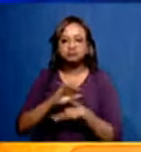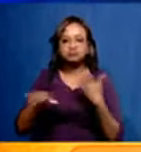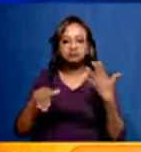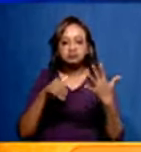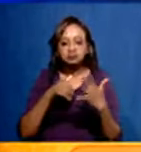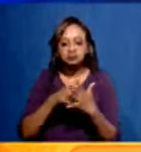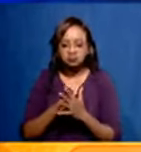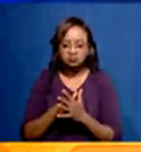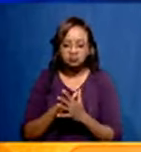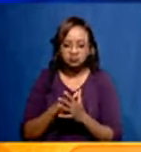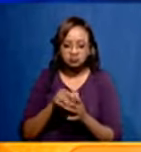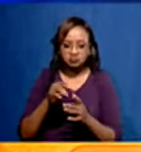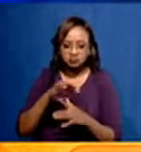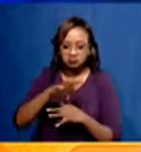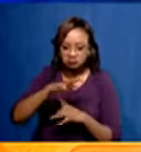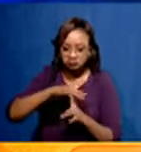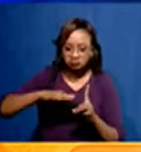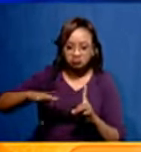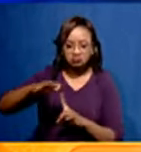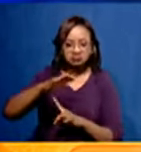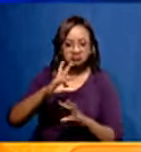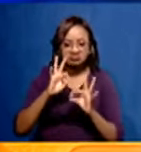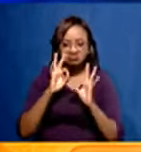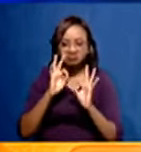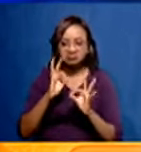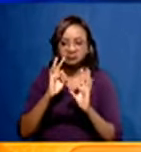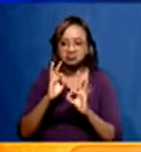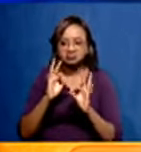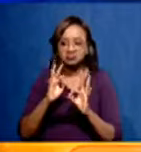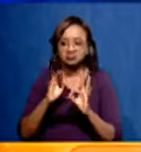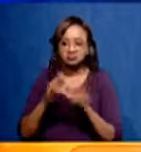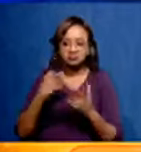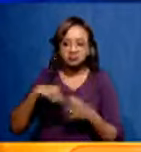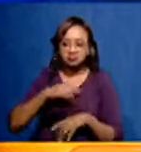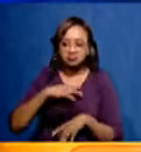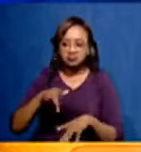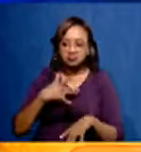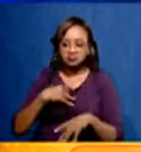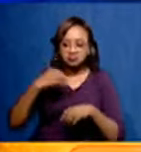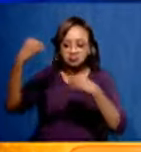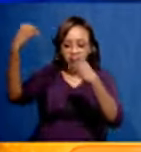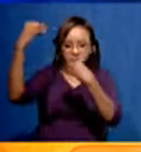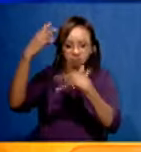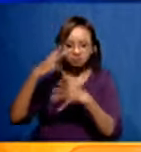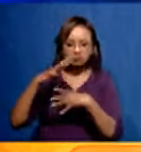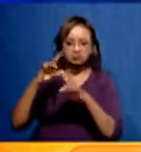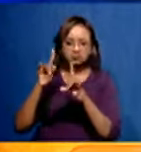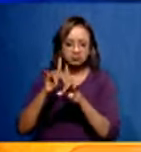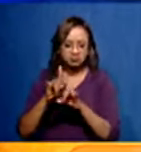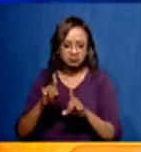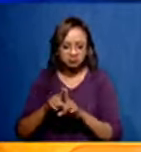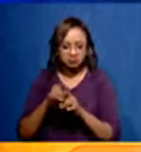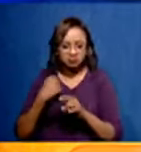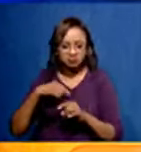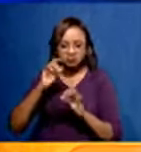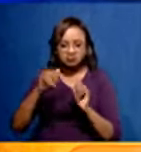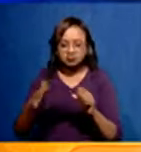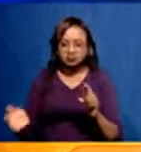constituency around this is very sort of inspired, not just by me, but by this journey, what we can